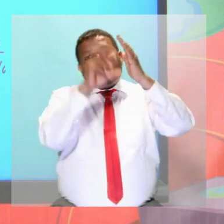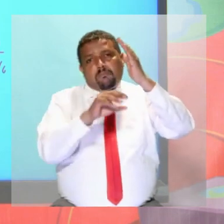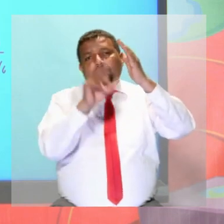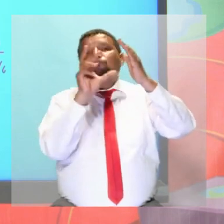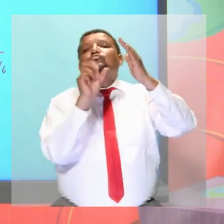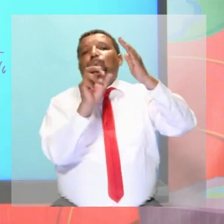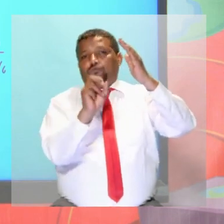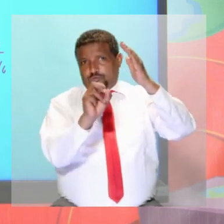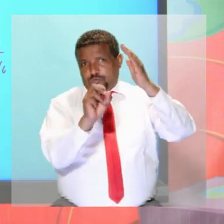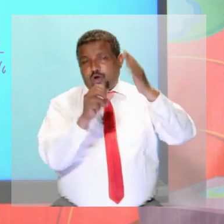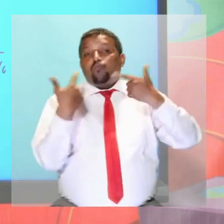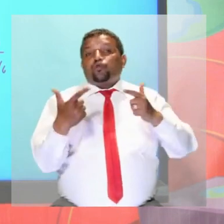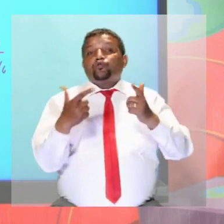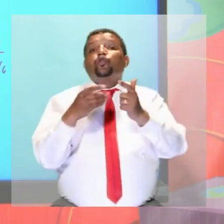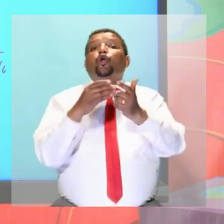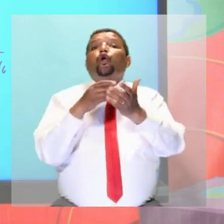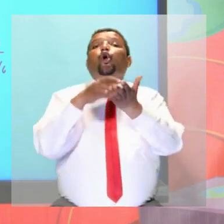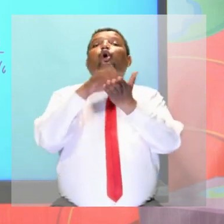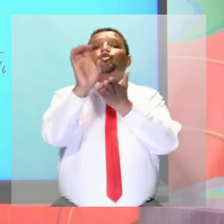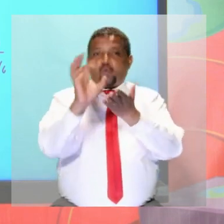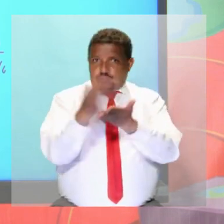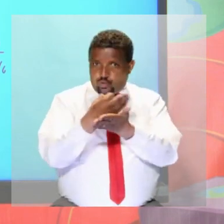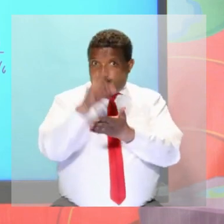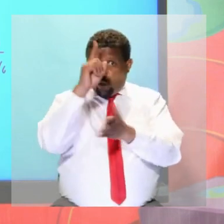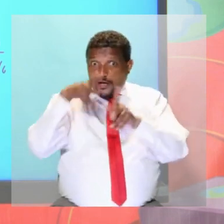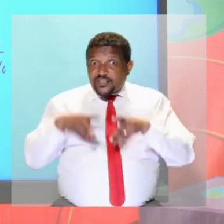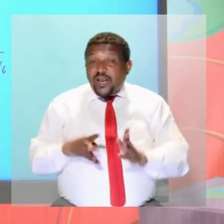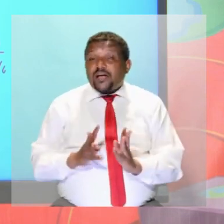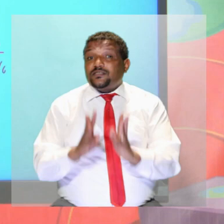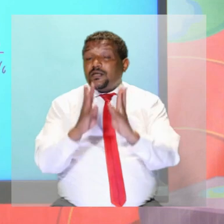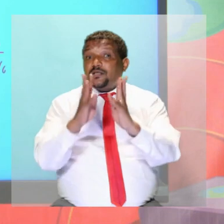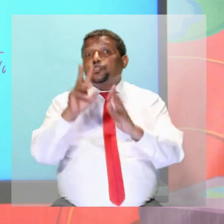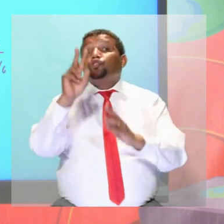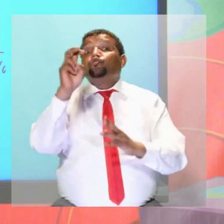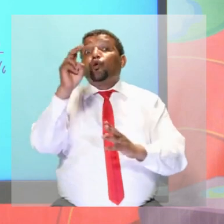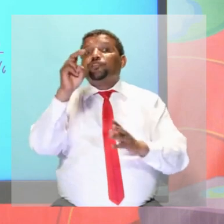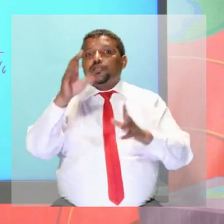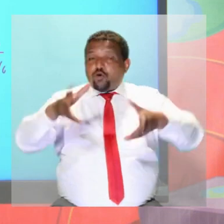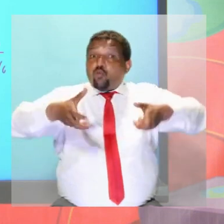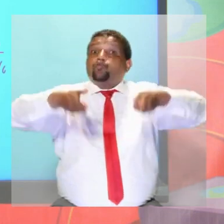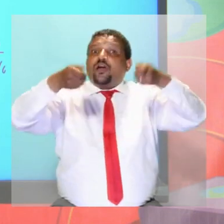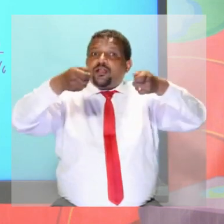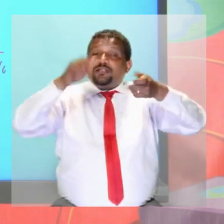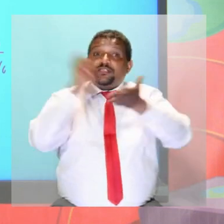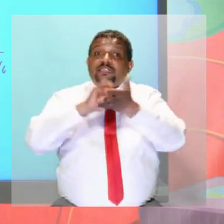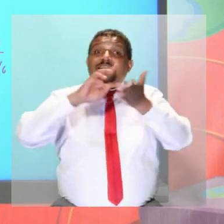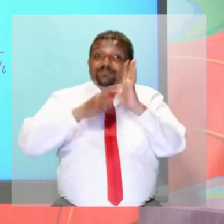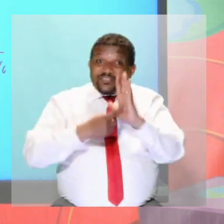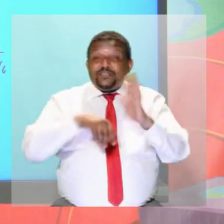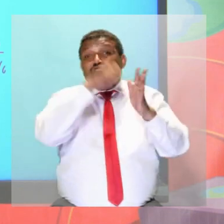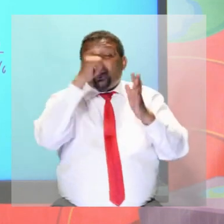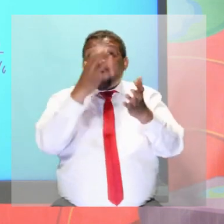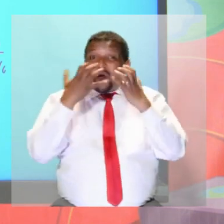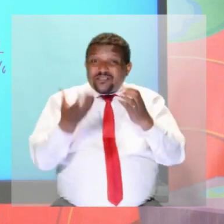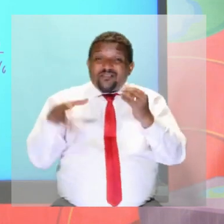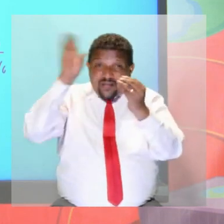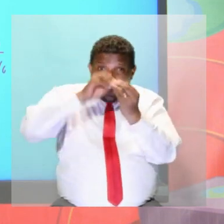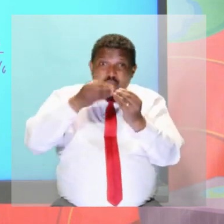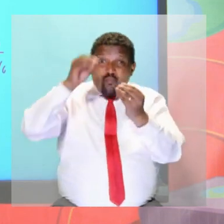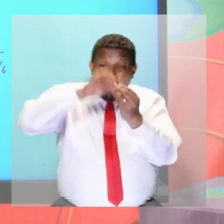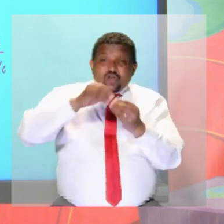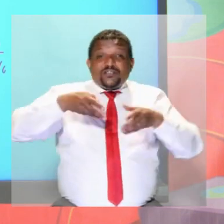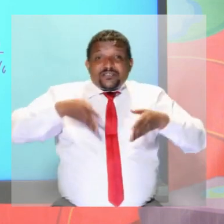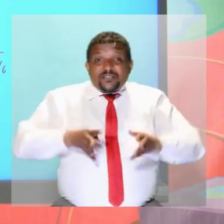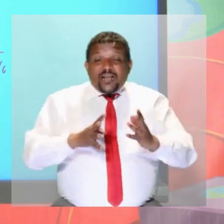the opportunity cost of producing 1 tractor is 20 quintal. That means as Ethiopia wants to add 1